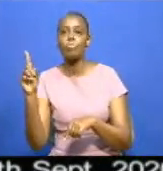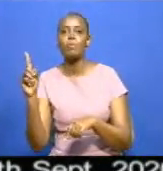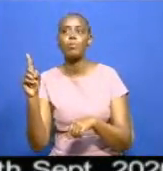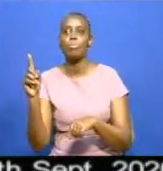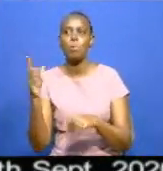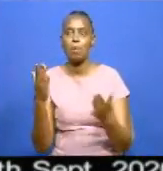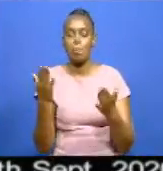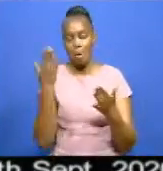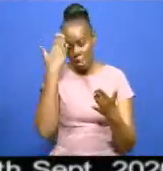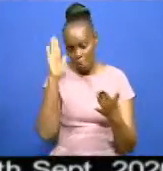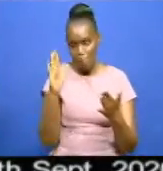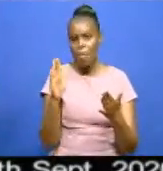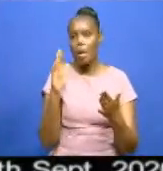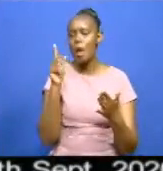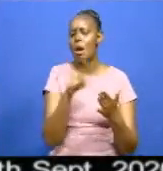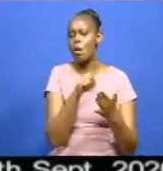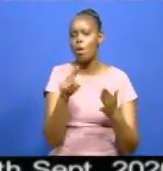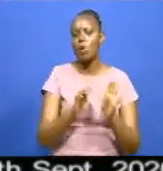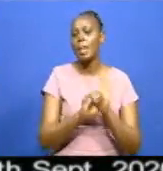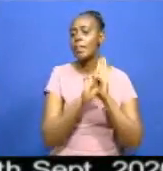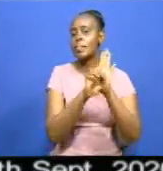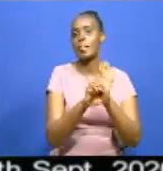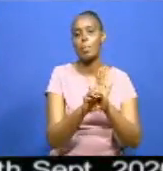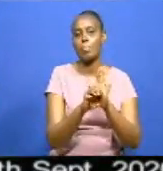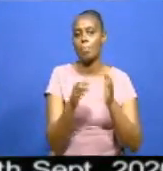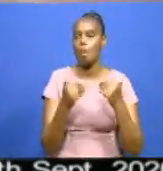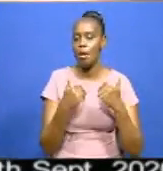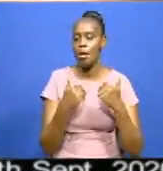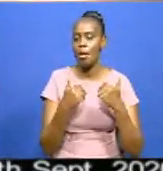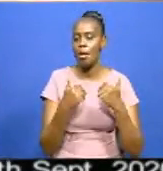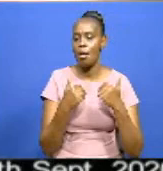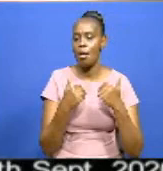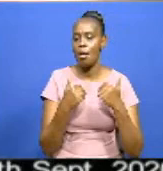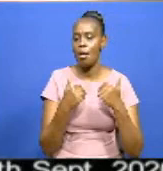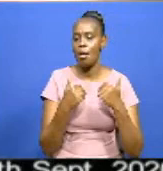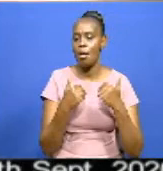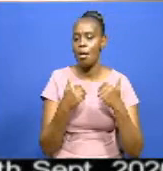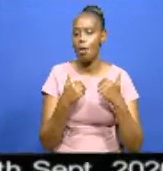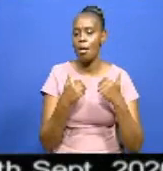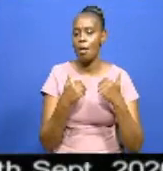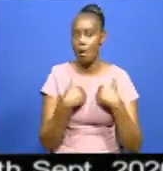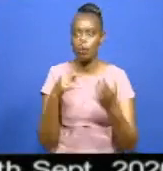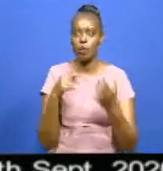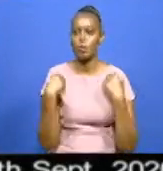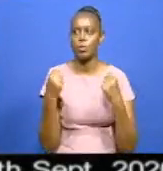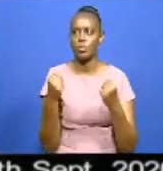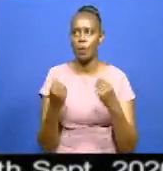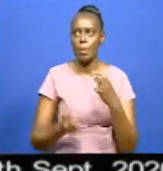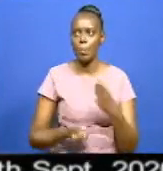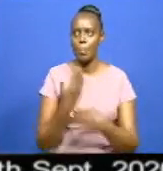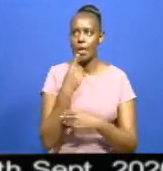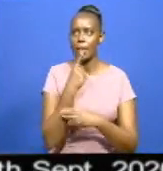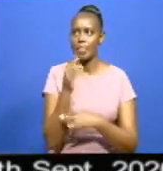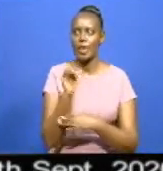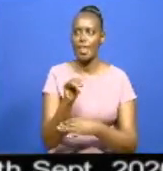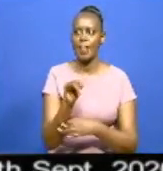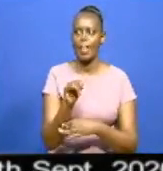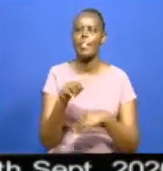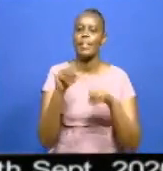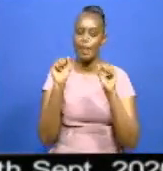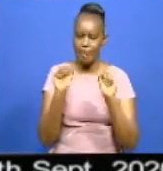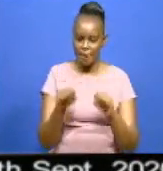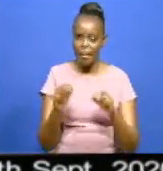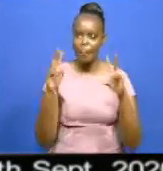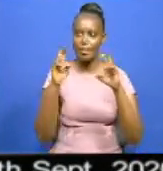may be well setting the wrong precedent. And I really want to thank the committee for standing firm on this and coming up and saying that, yes, there